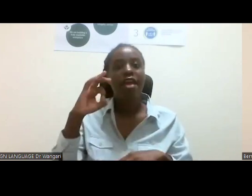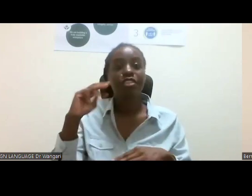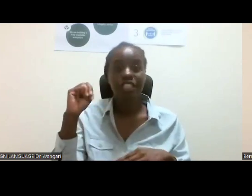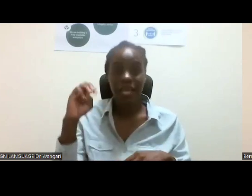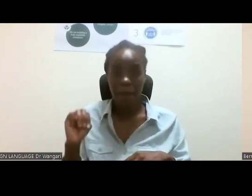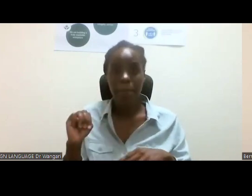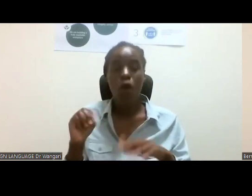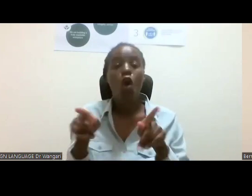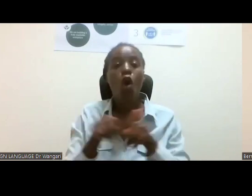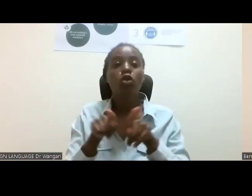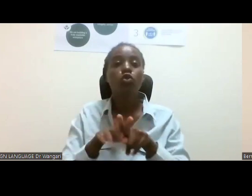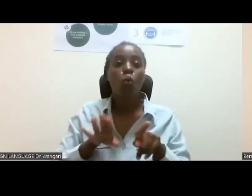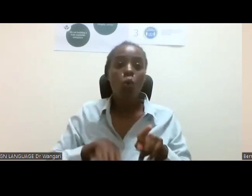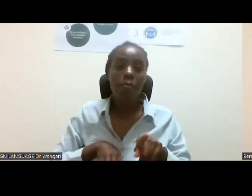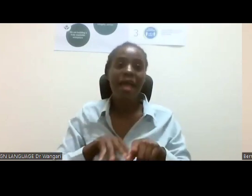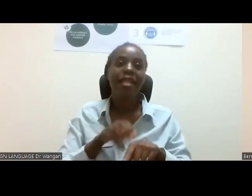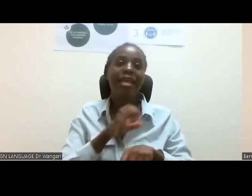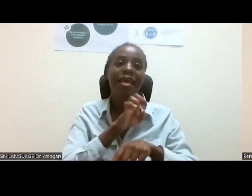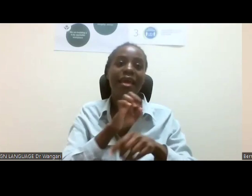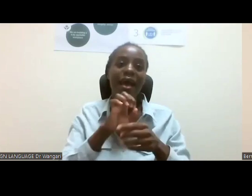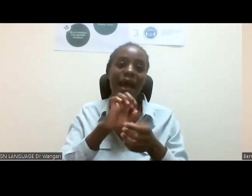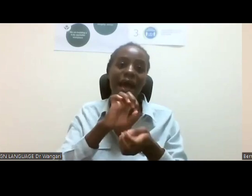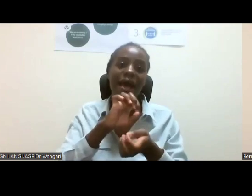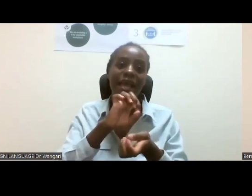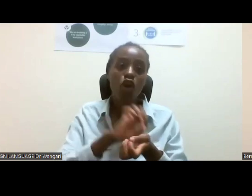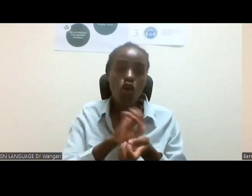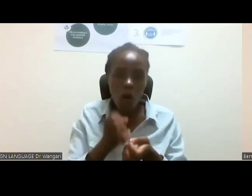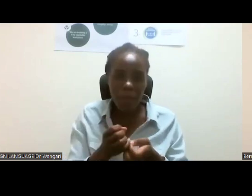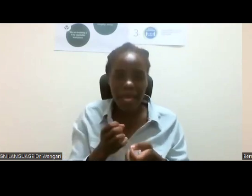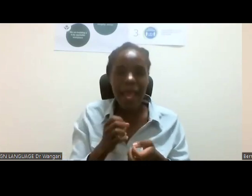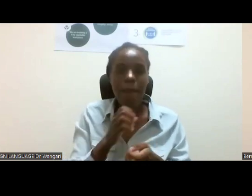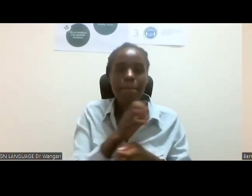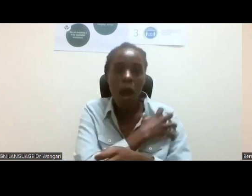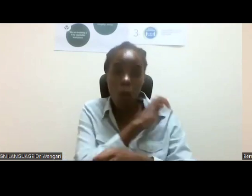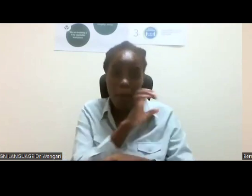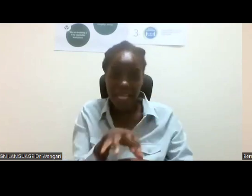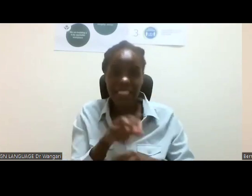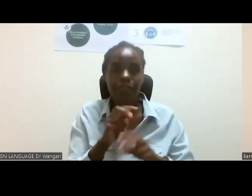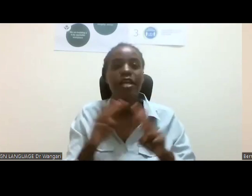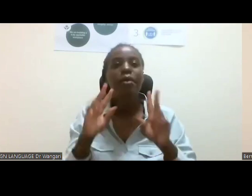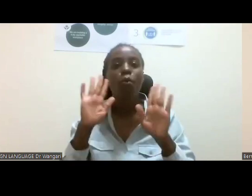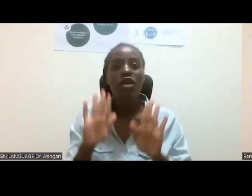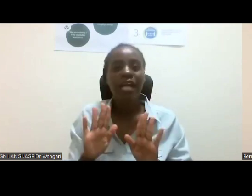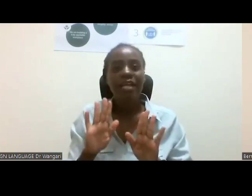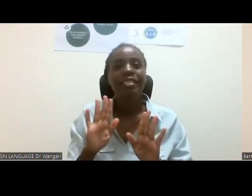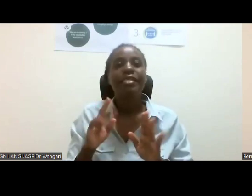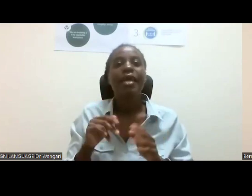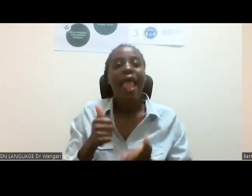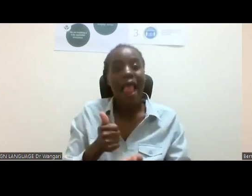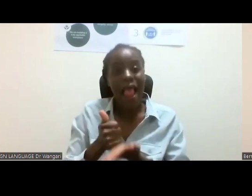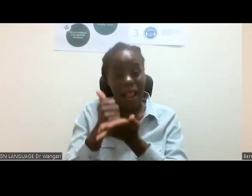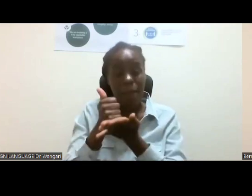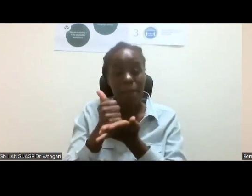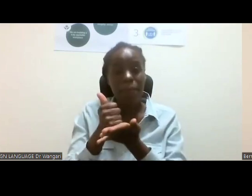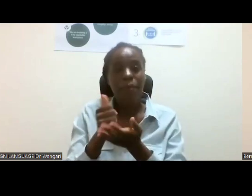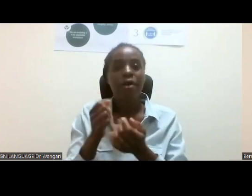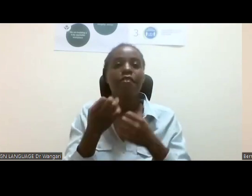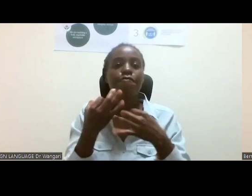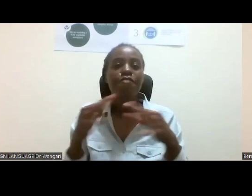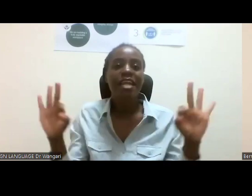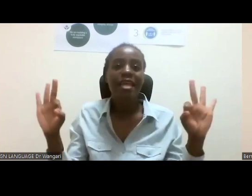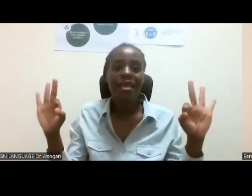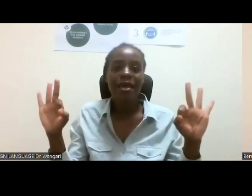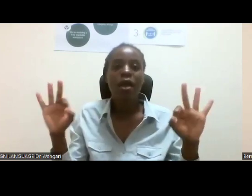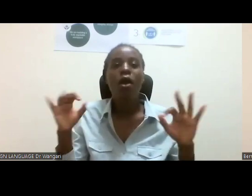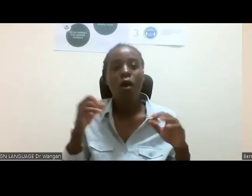empowerment is key in addressing the social, cultural, and economic challenges that have and continue to hinder the emancipation of women from